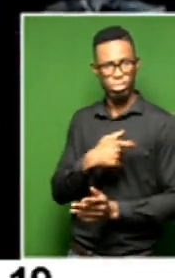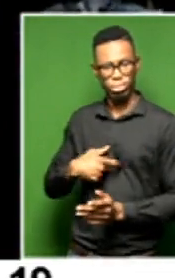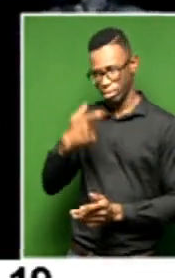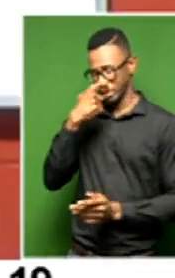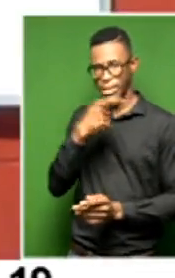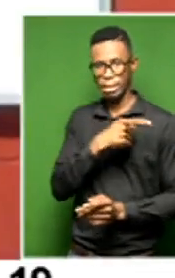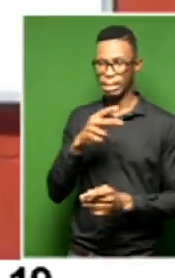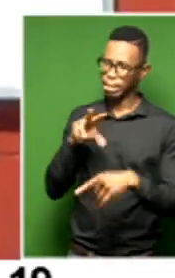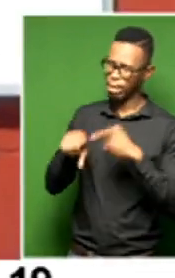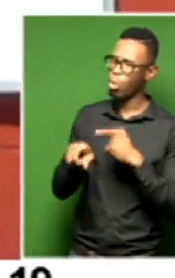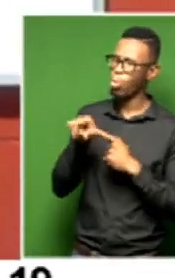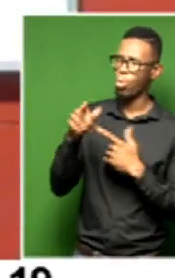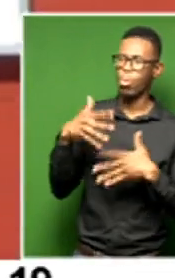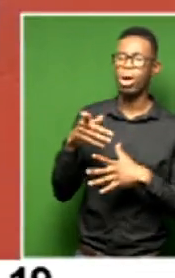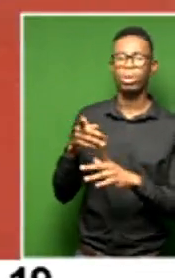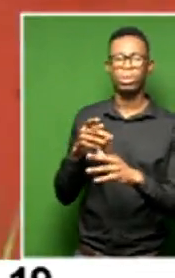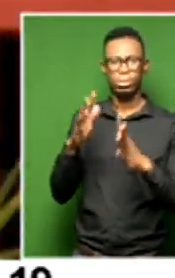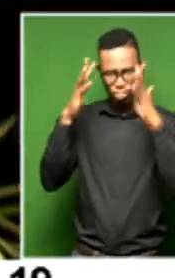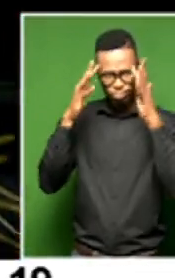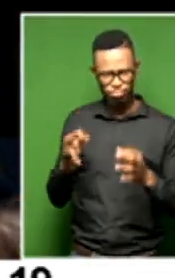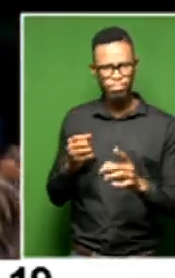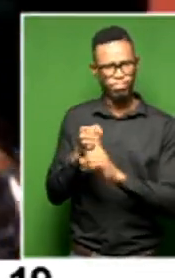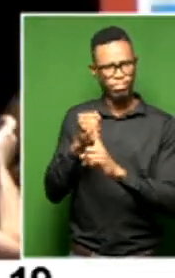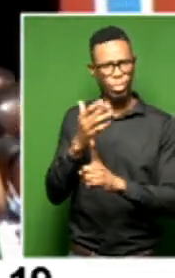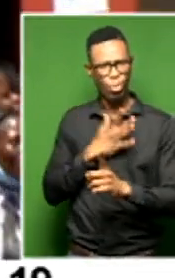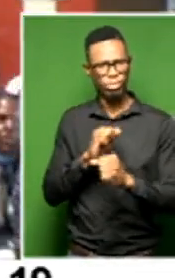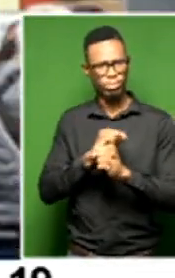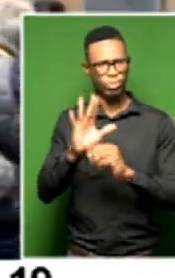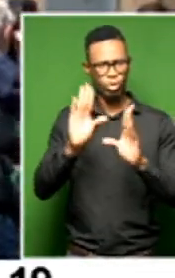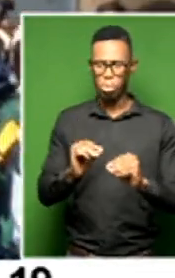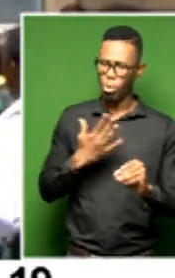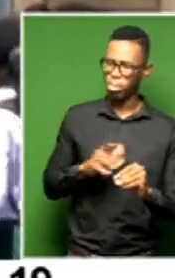fighting the pandemic. Ulelani Philip, SABC News, Cape Town.